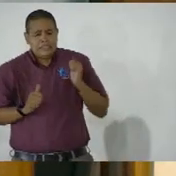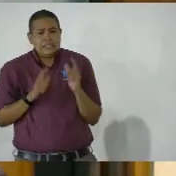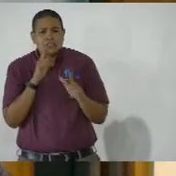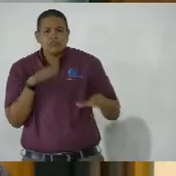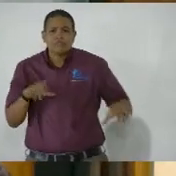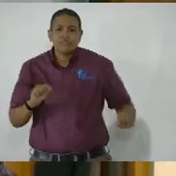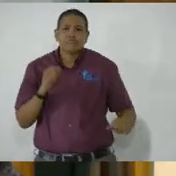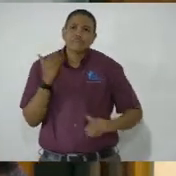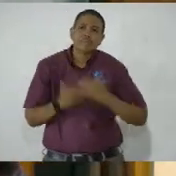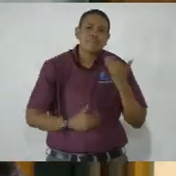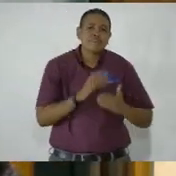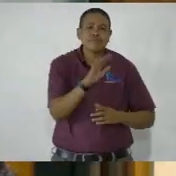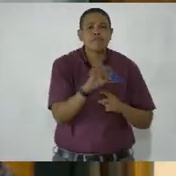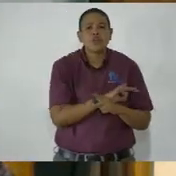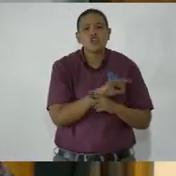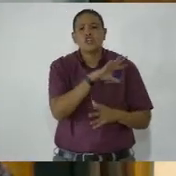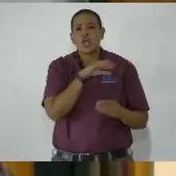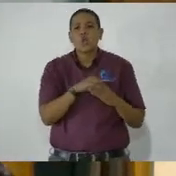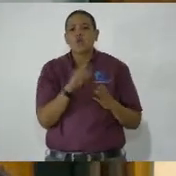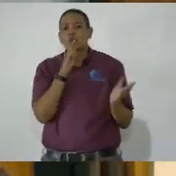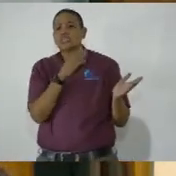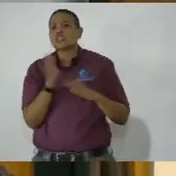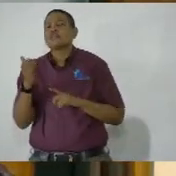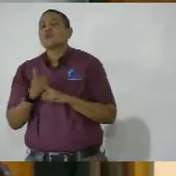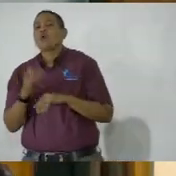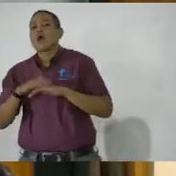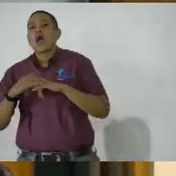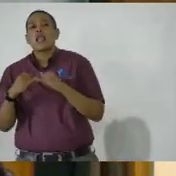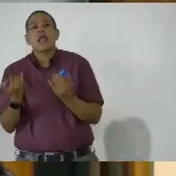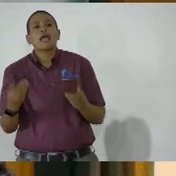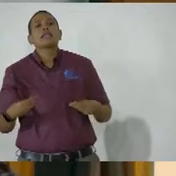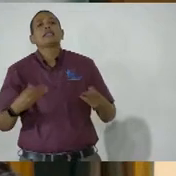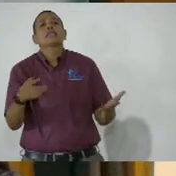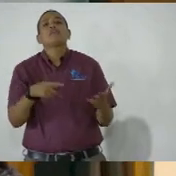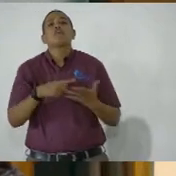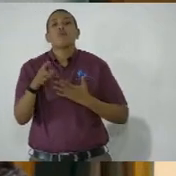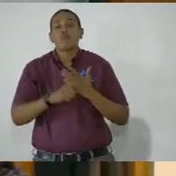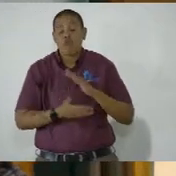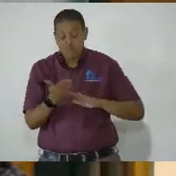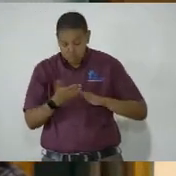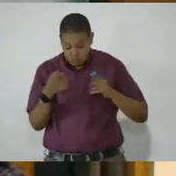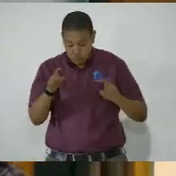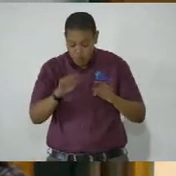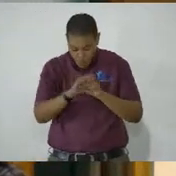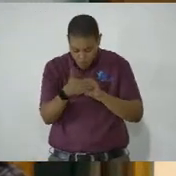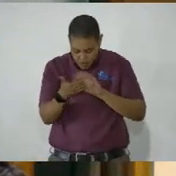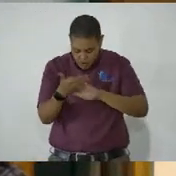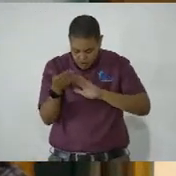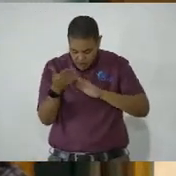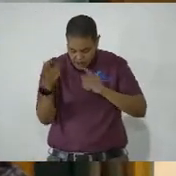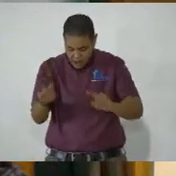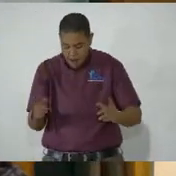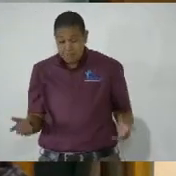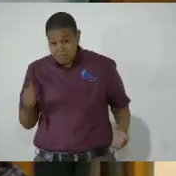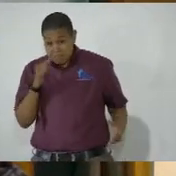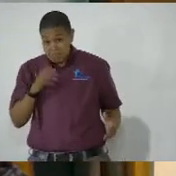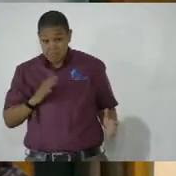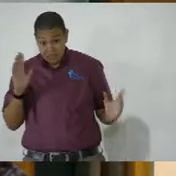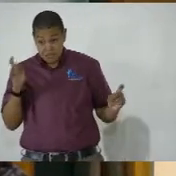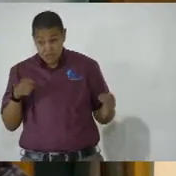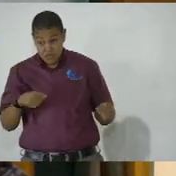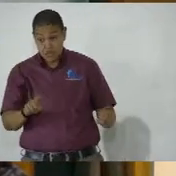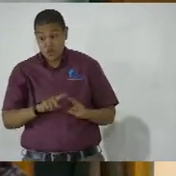its functions, including shifting to virtual delivery of its programmes during the pandemic. Madam Speaker,